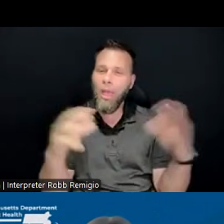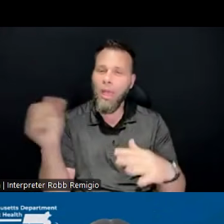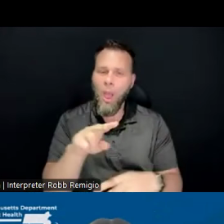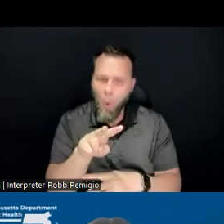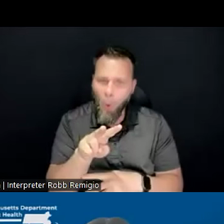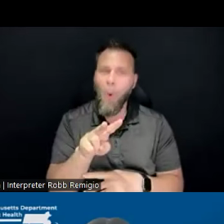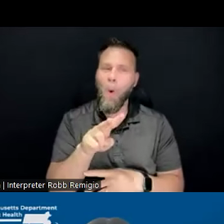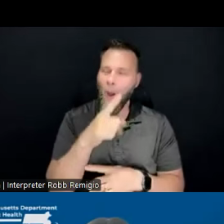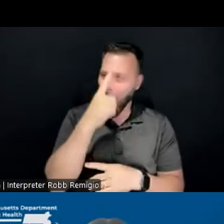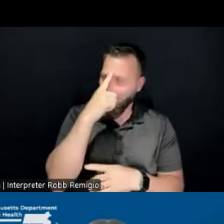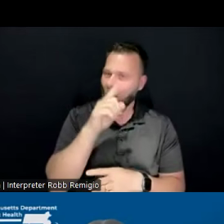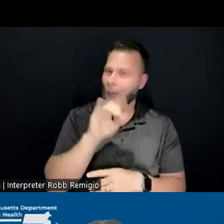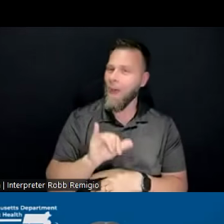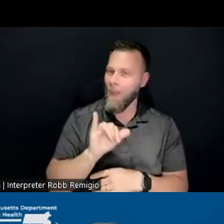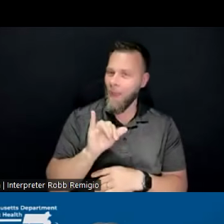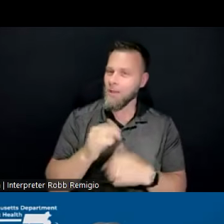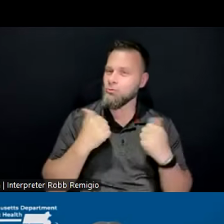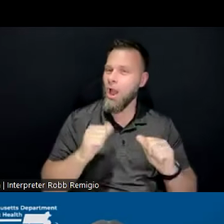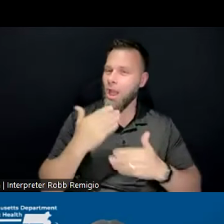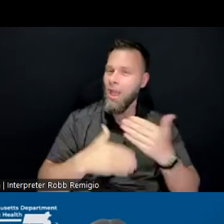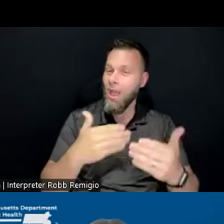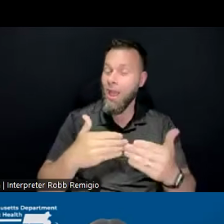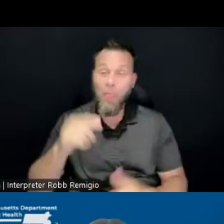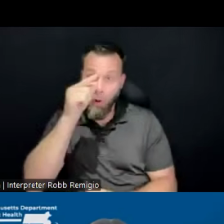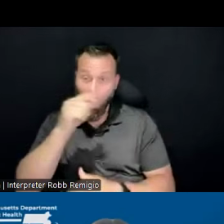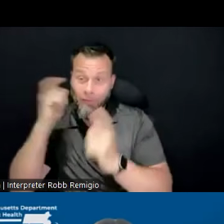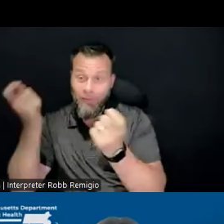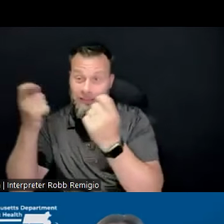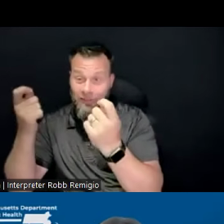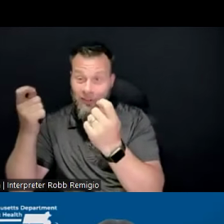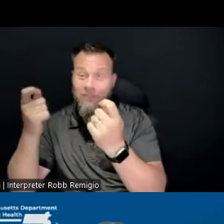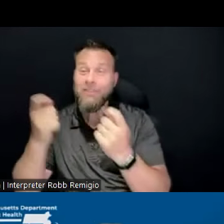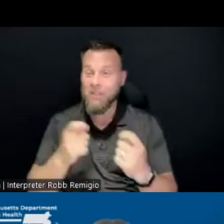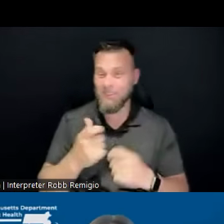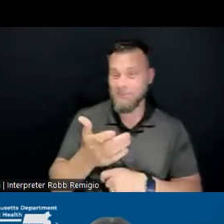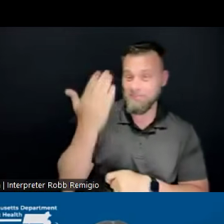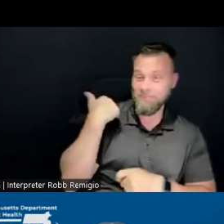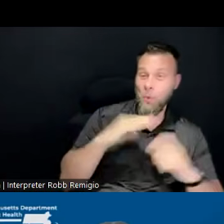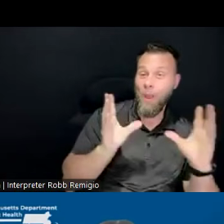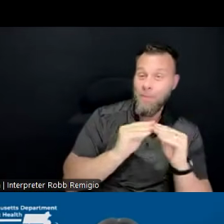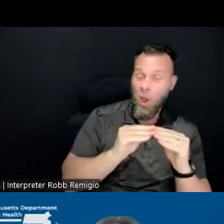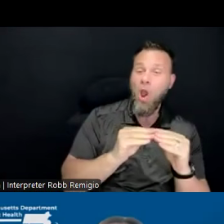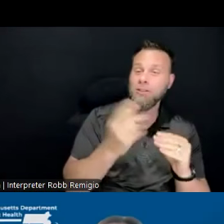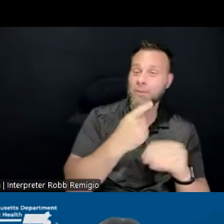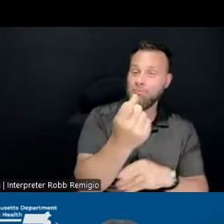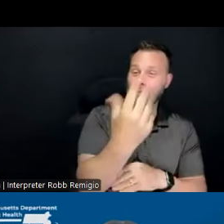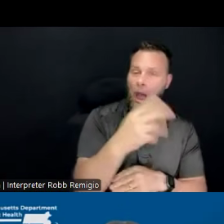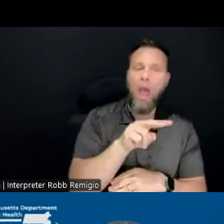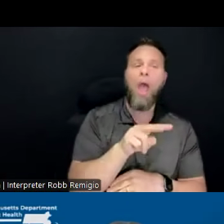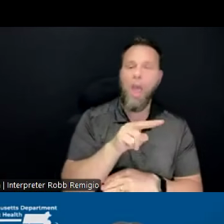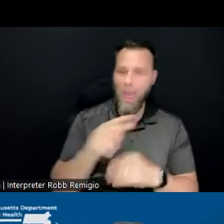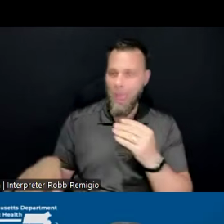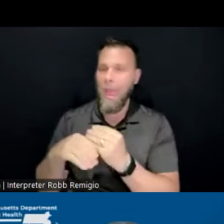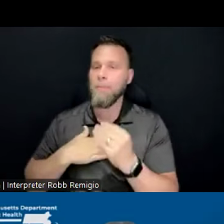about the Garlic Festival, and that's still on my list from one of these webinars. So thank you so much for sharing. We'll share that